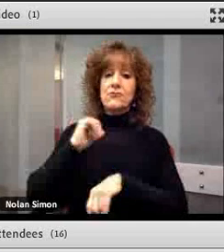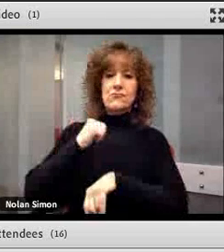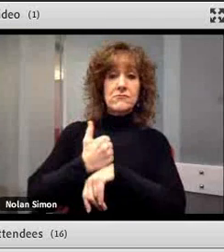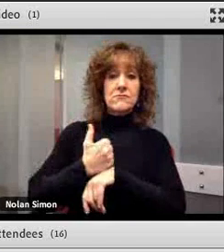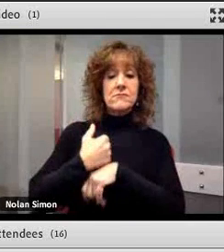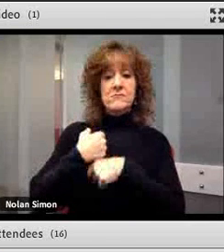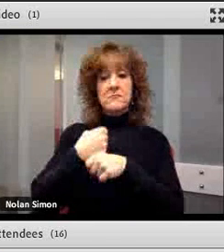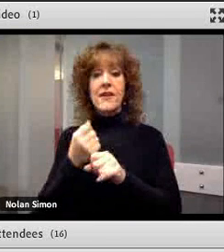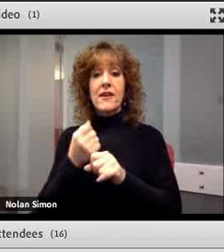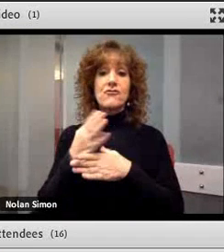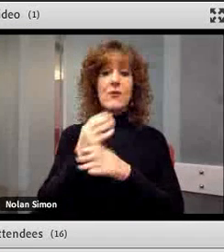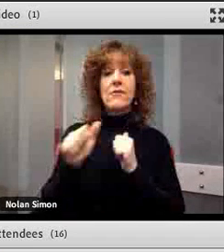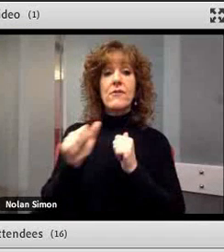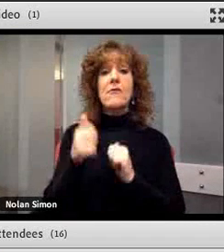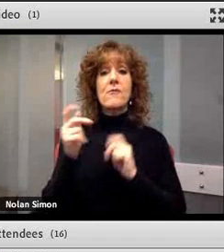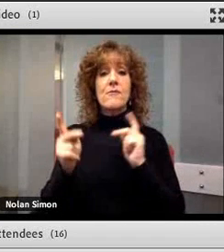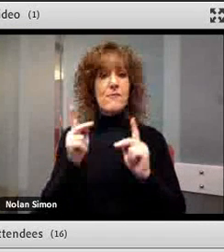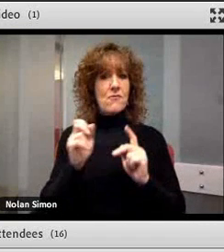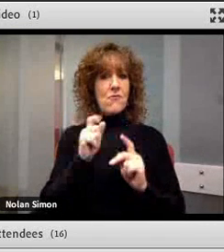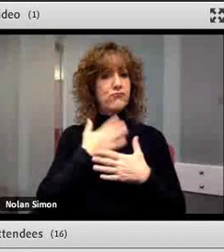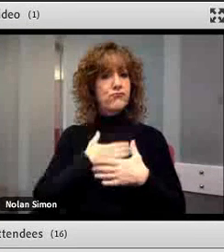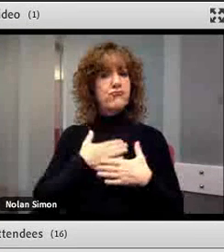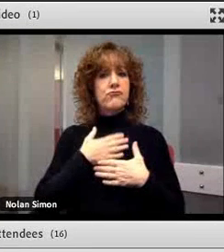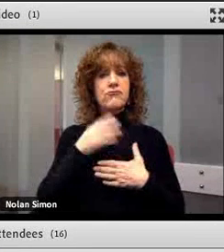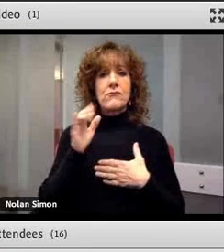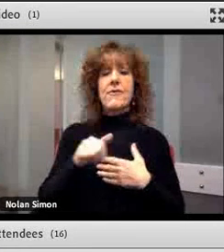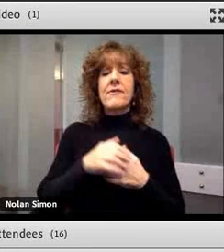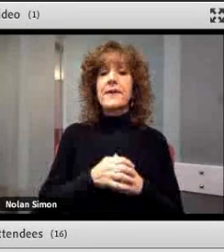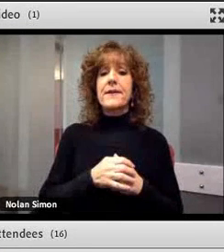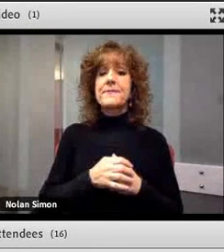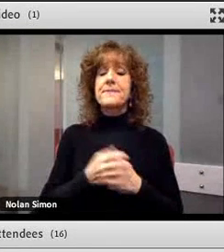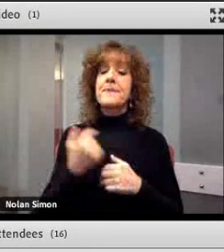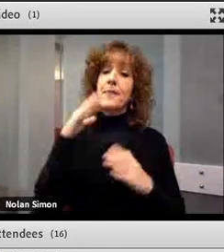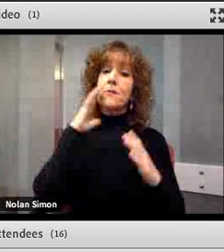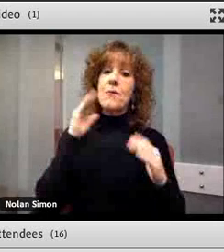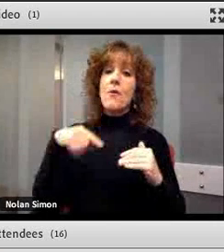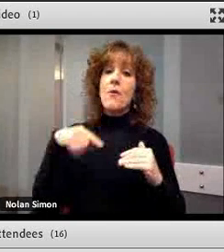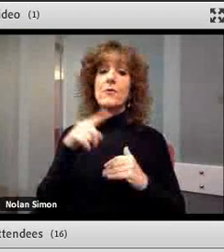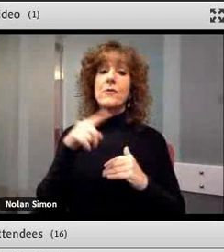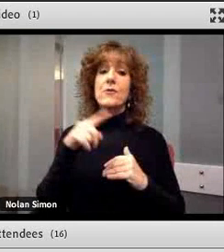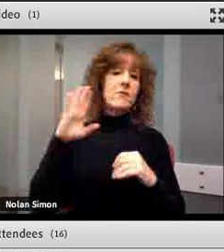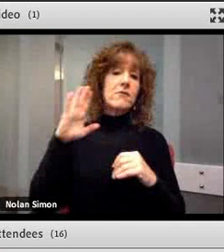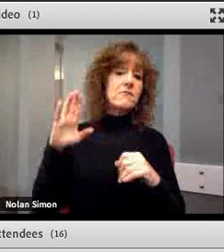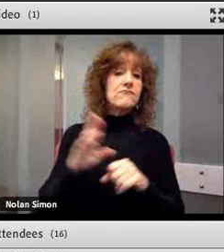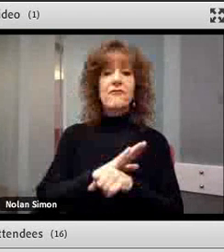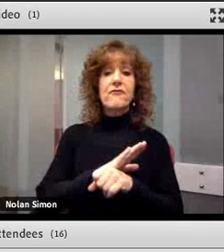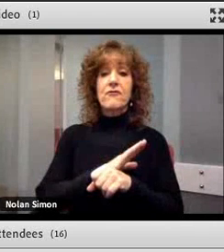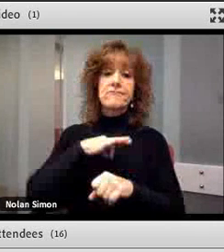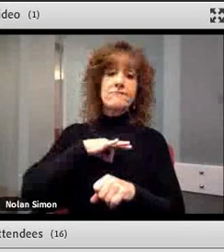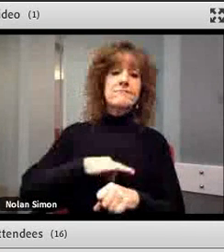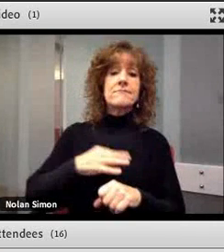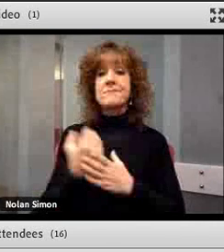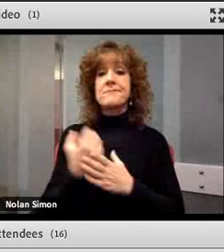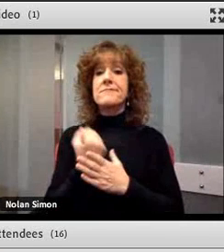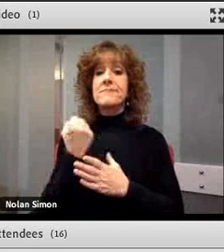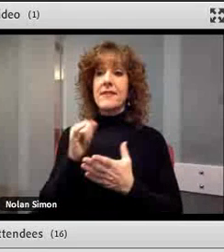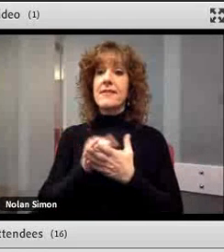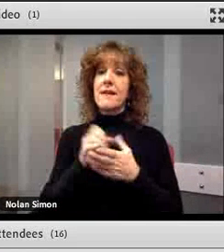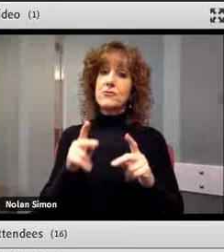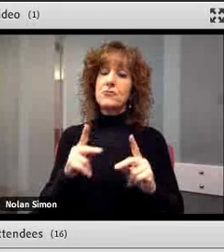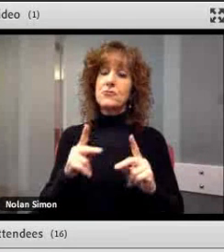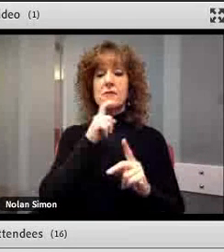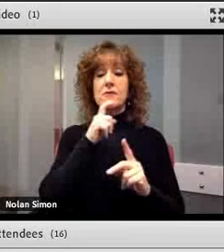you've created to share with others, which I'm sure that everyone would appreciate. We hope you'll make full use of this great